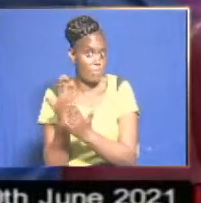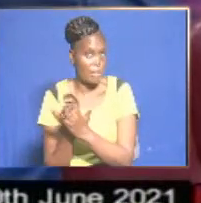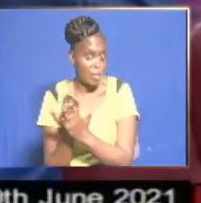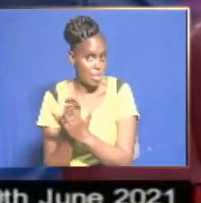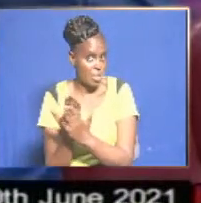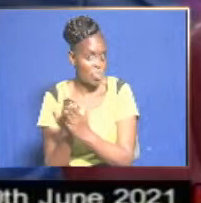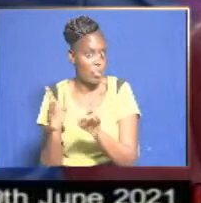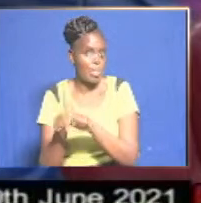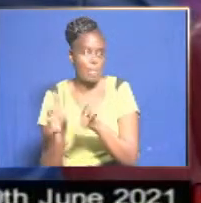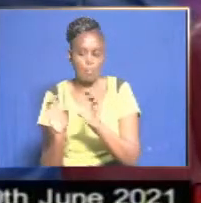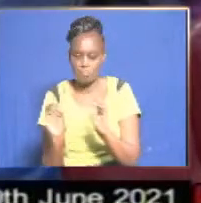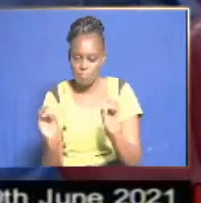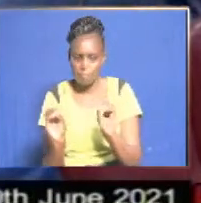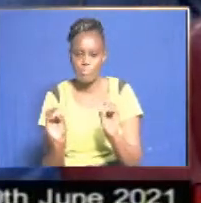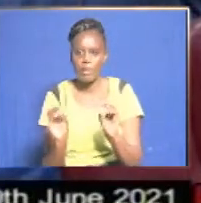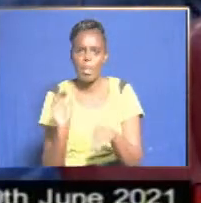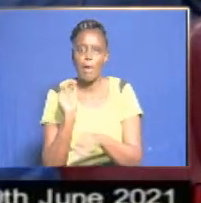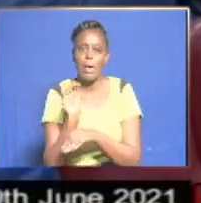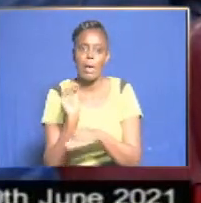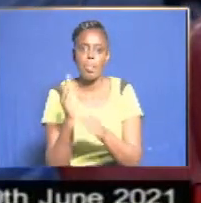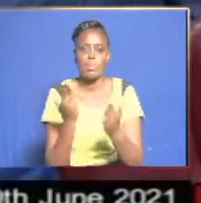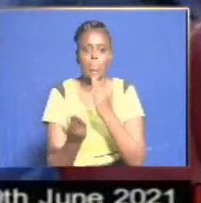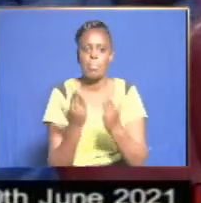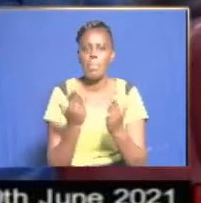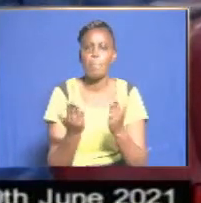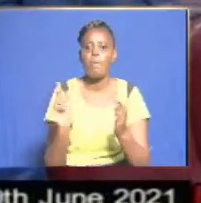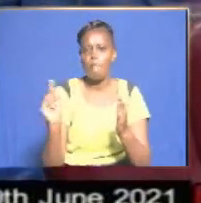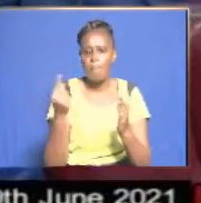raised. So I just want to urge that probably they look into